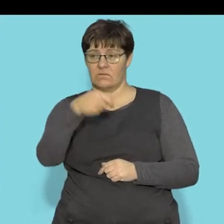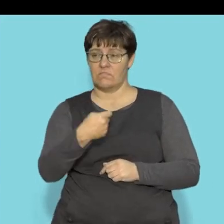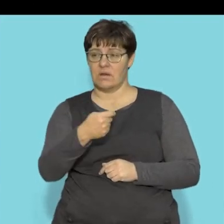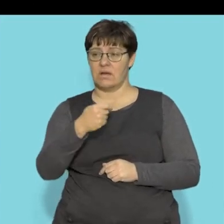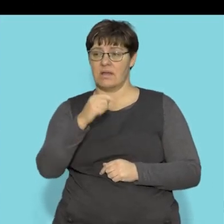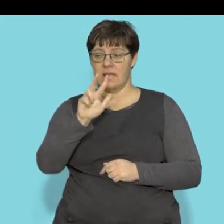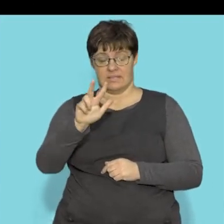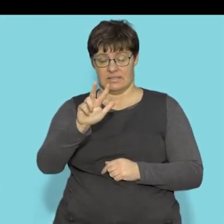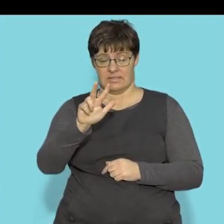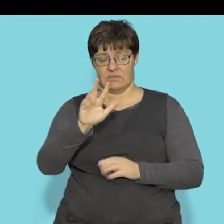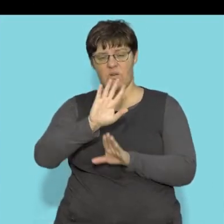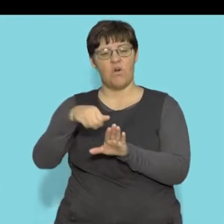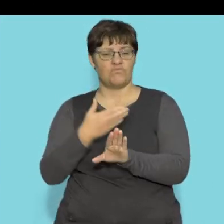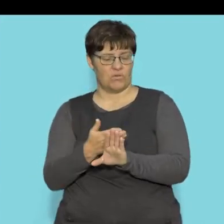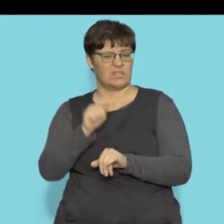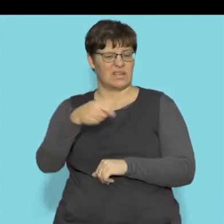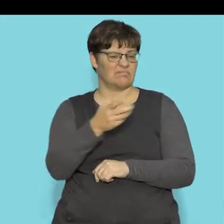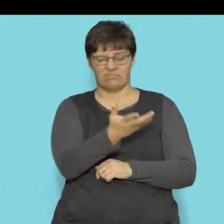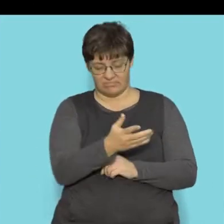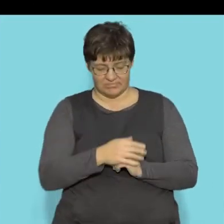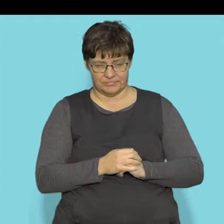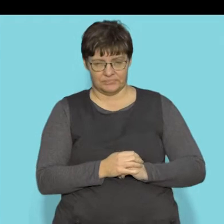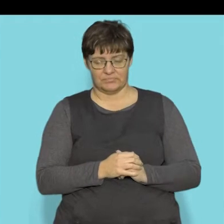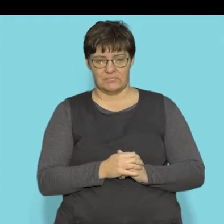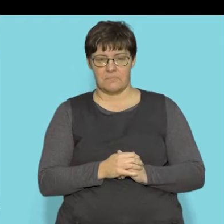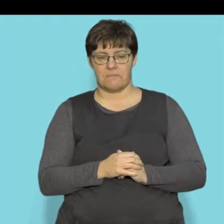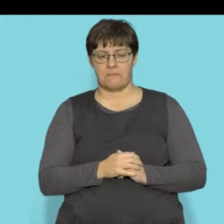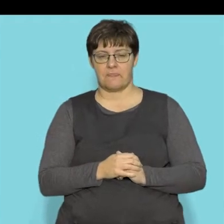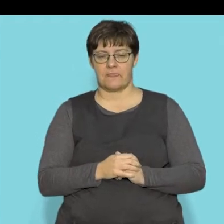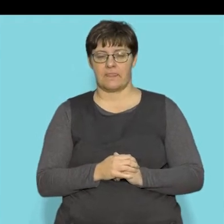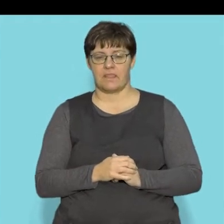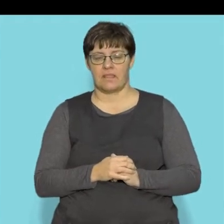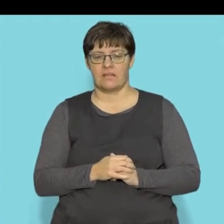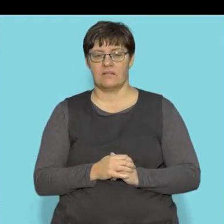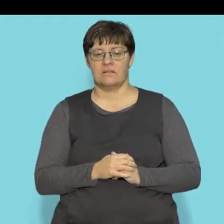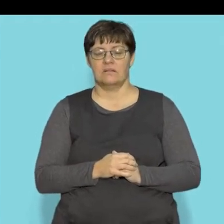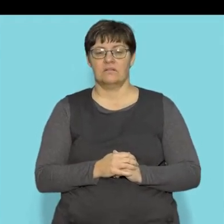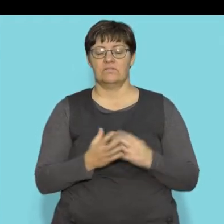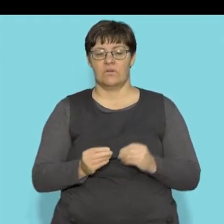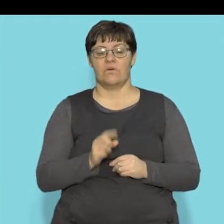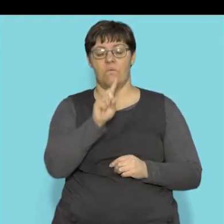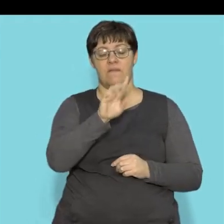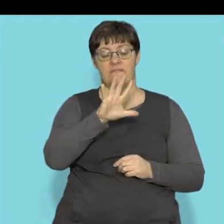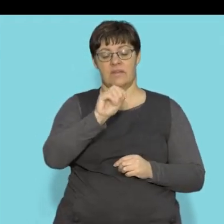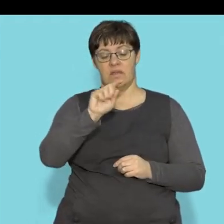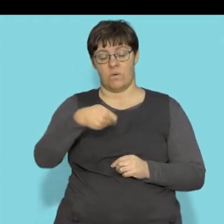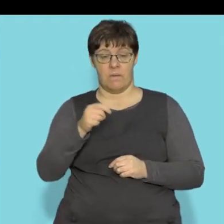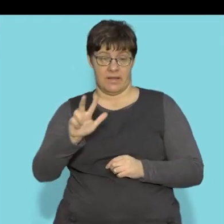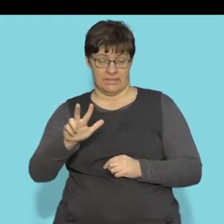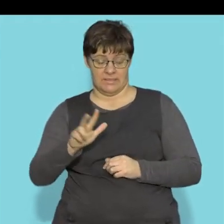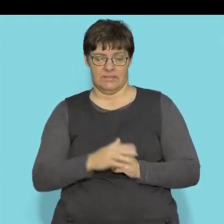150,8, because if I round to the second decimal place, that 796 will become 8. So 150,8,